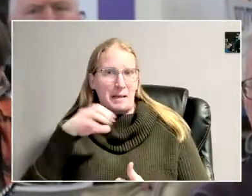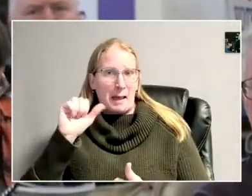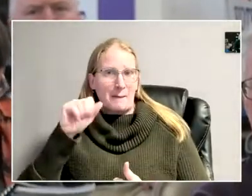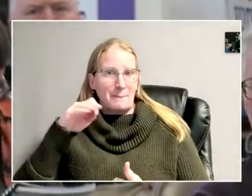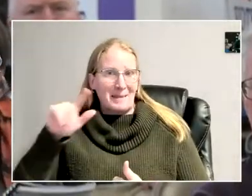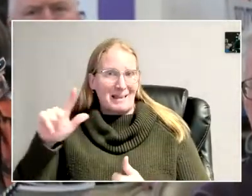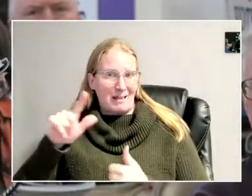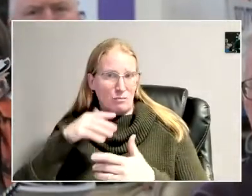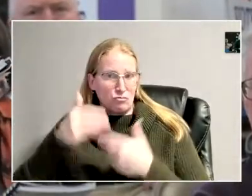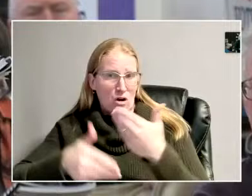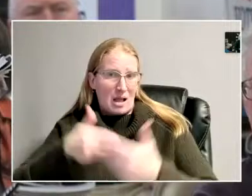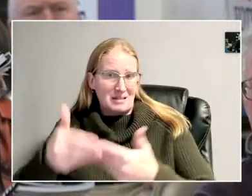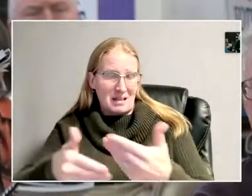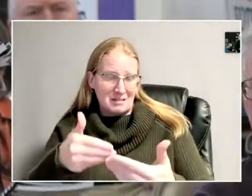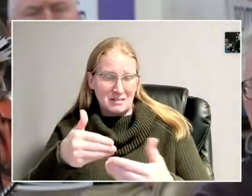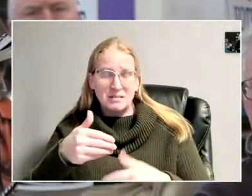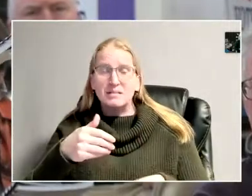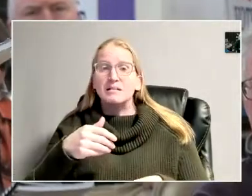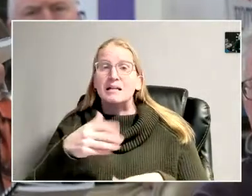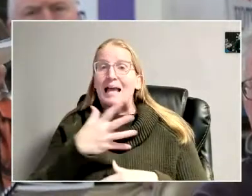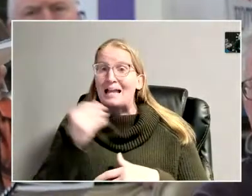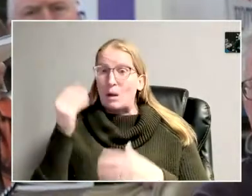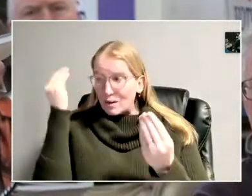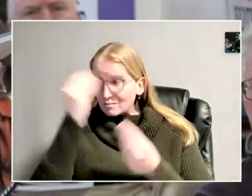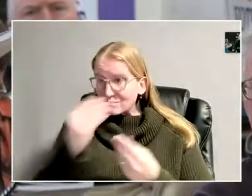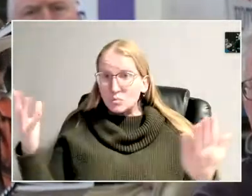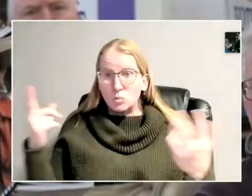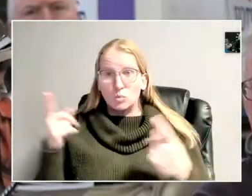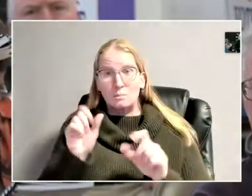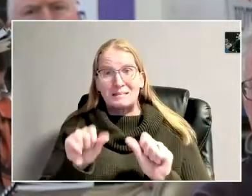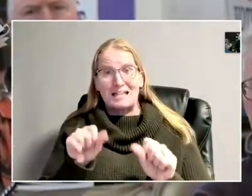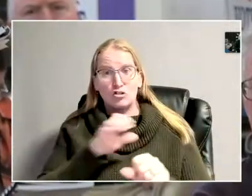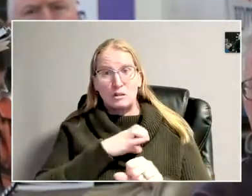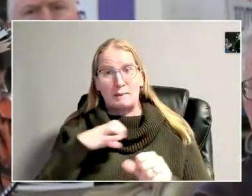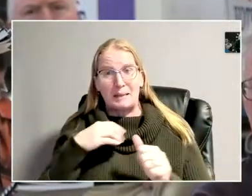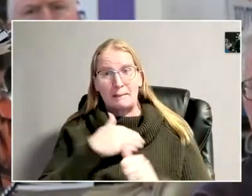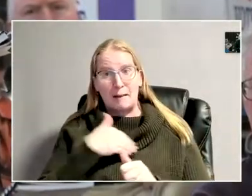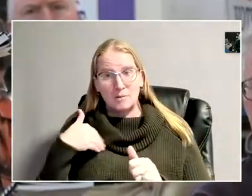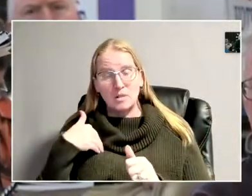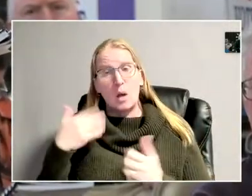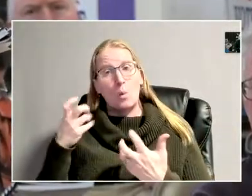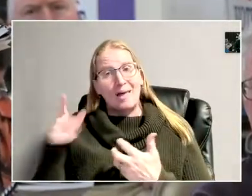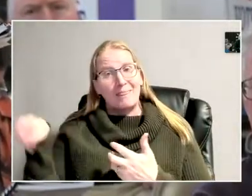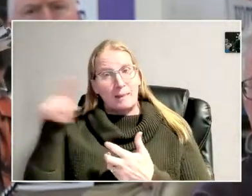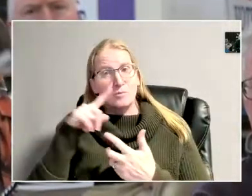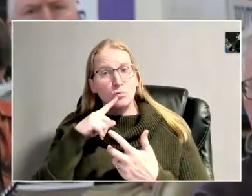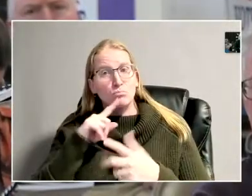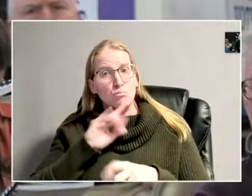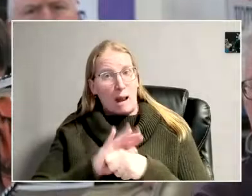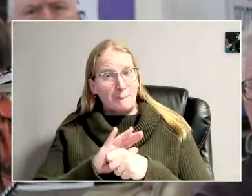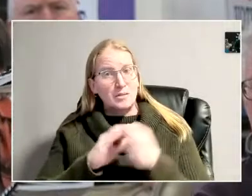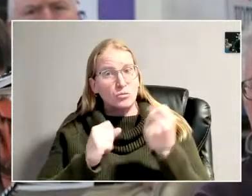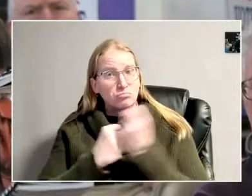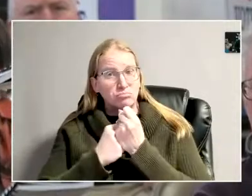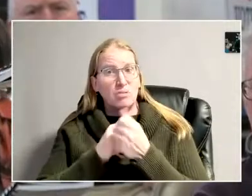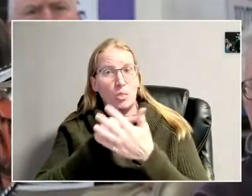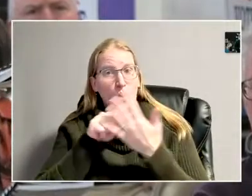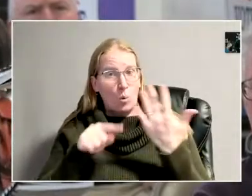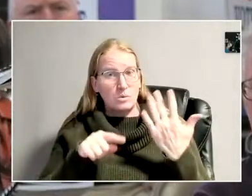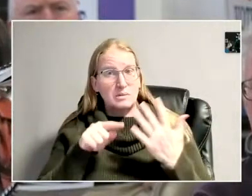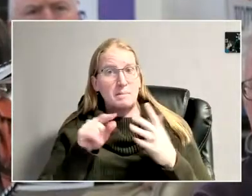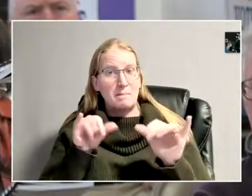potential committee members to make an oath or a promise to these same measures um accountability starts with